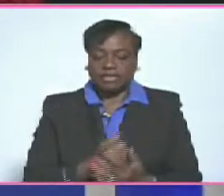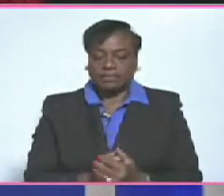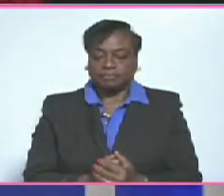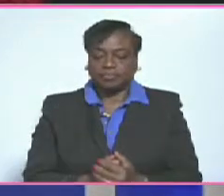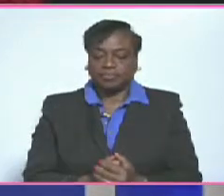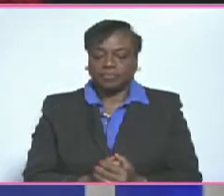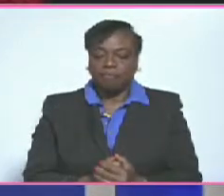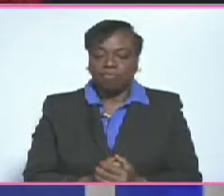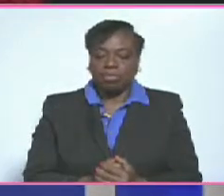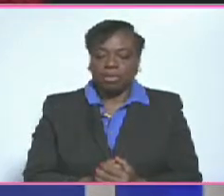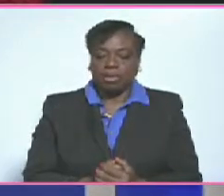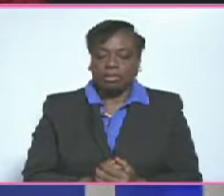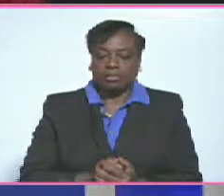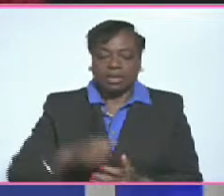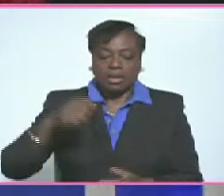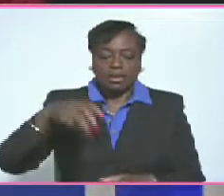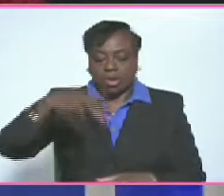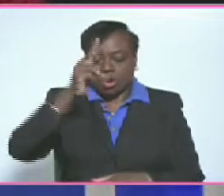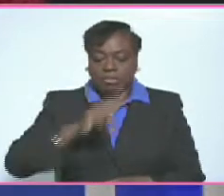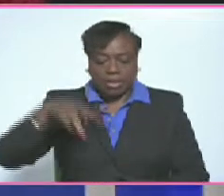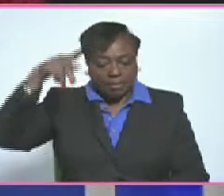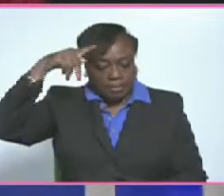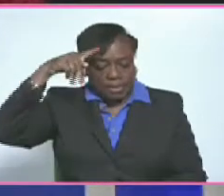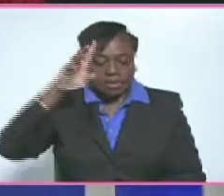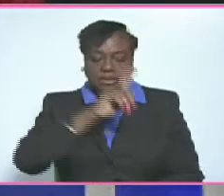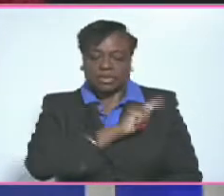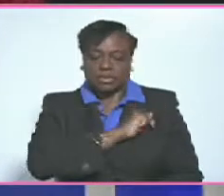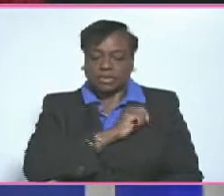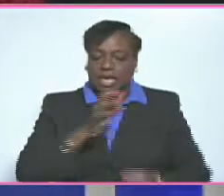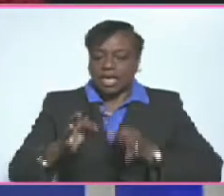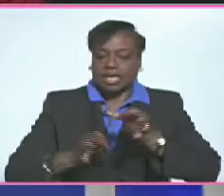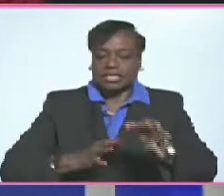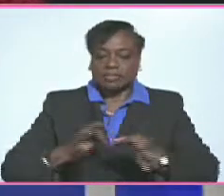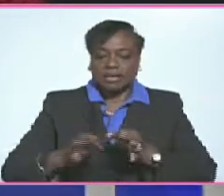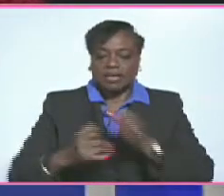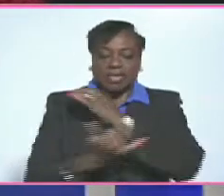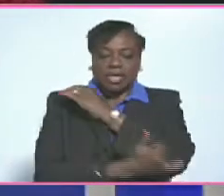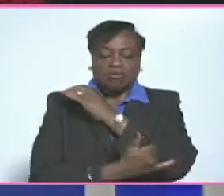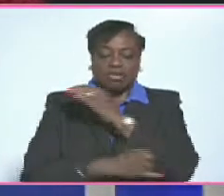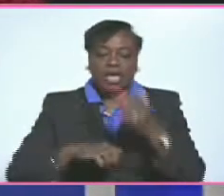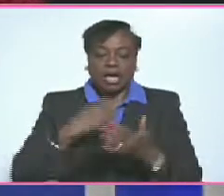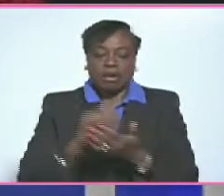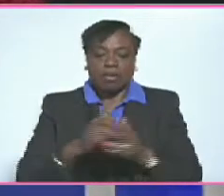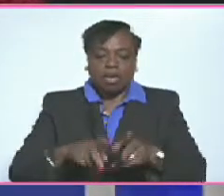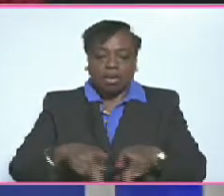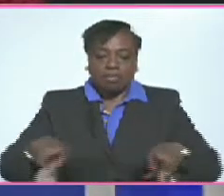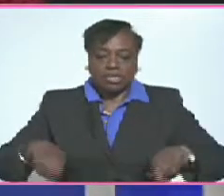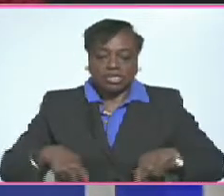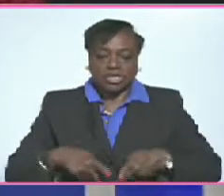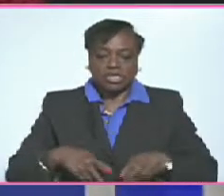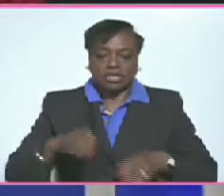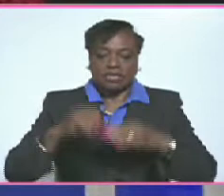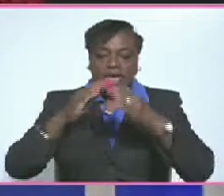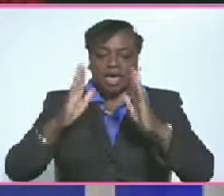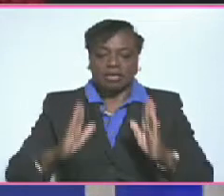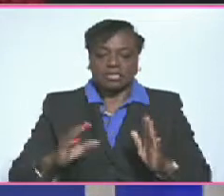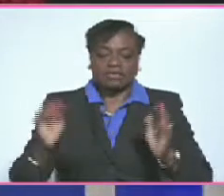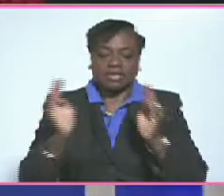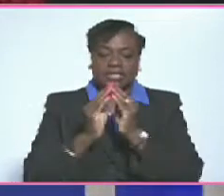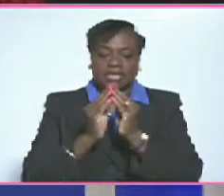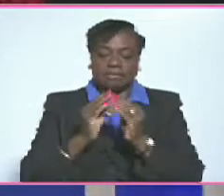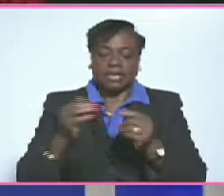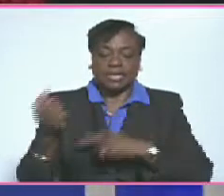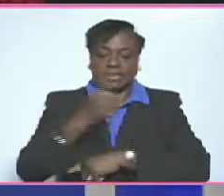Deputy Prime Minister, the Honorable Peter Turnquest, explaining the country's economic position in the House of Assembly today. He listed some of the government's